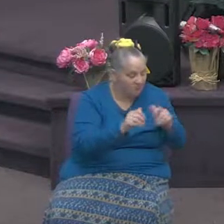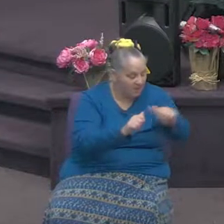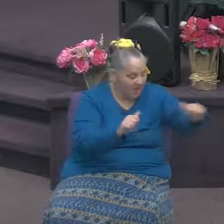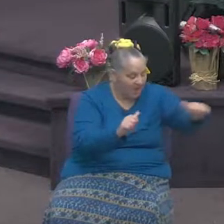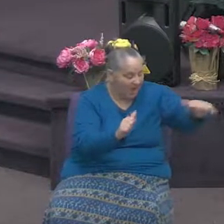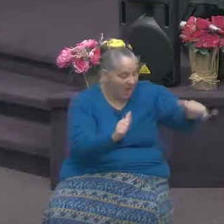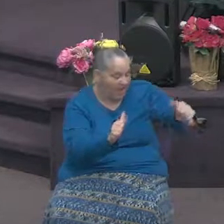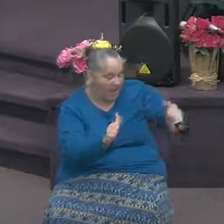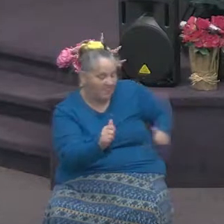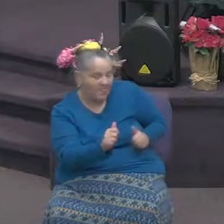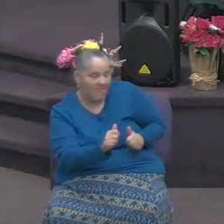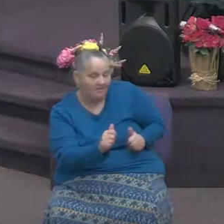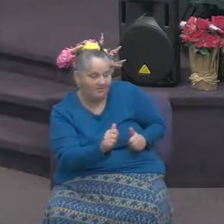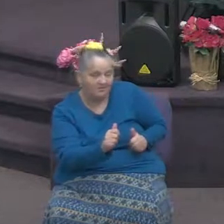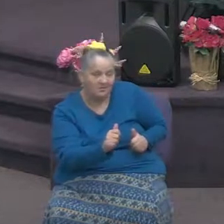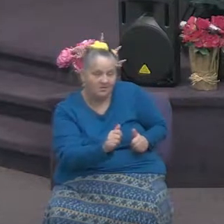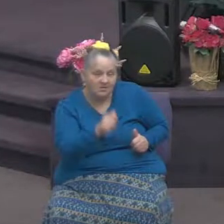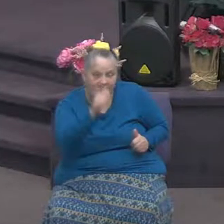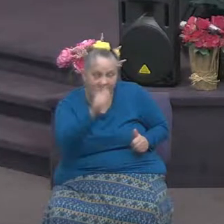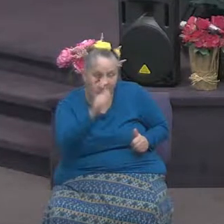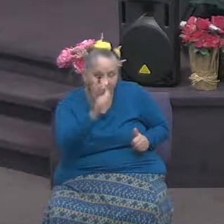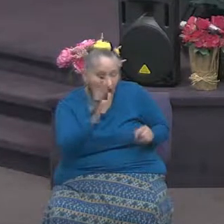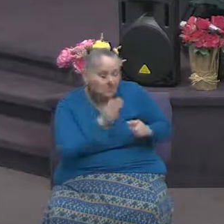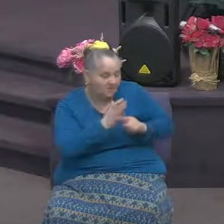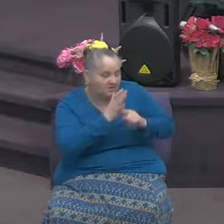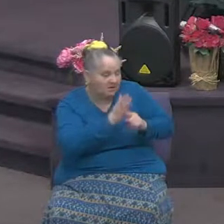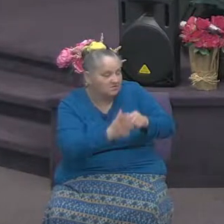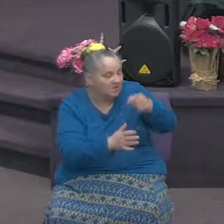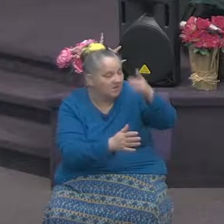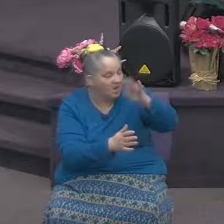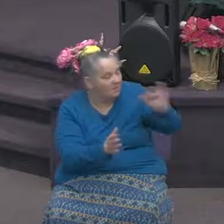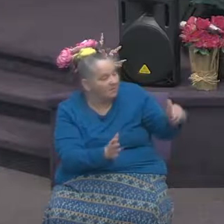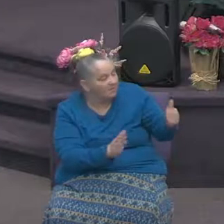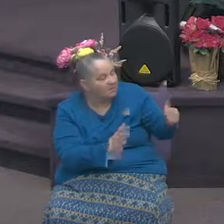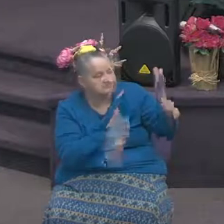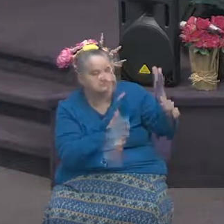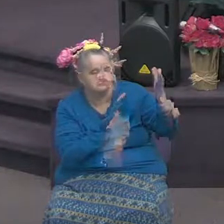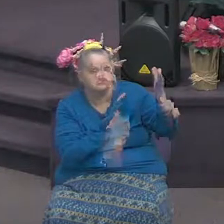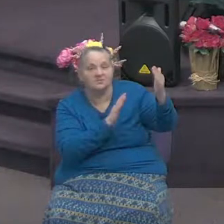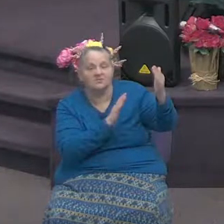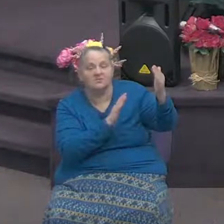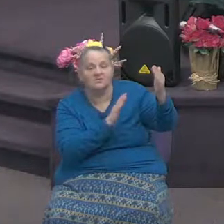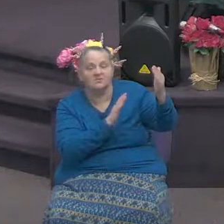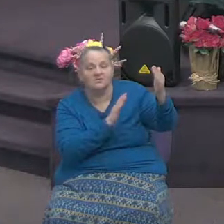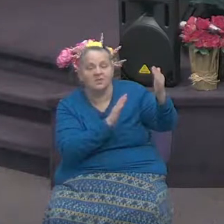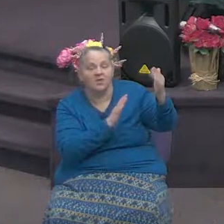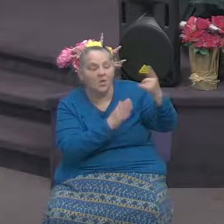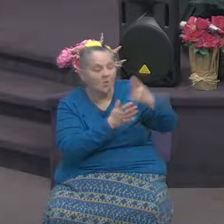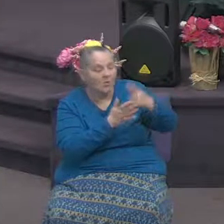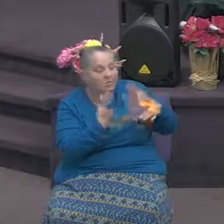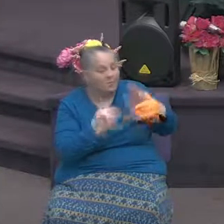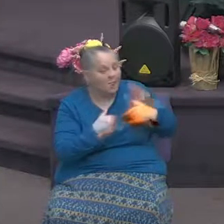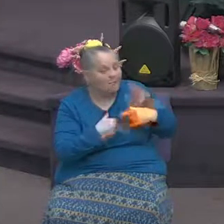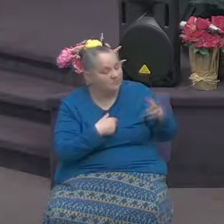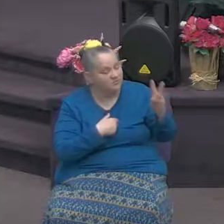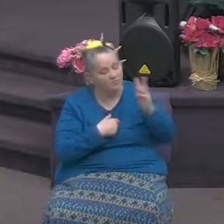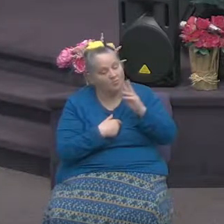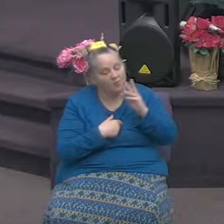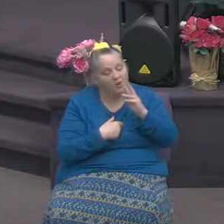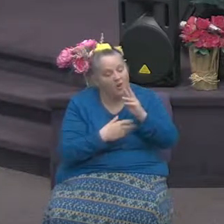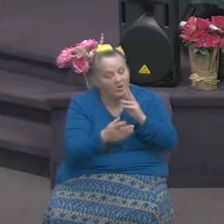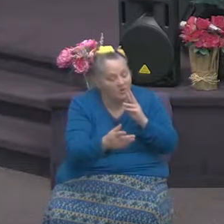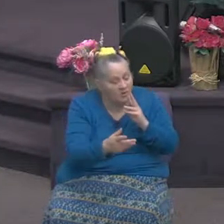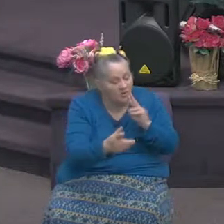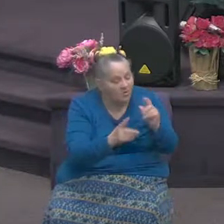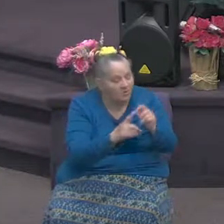behind them. You see, that pillar was a manifestation of God's presence. So what you have is the water, you have